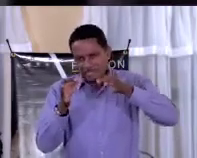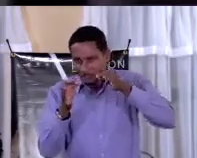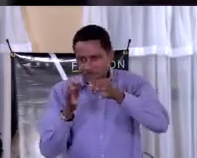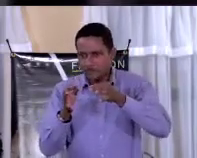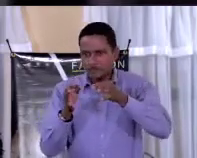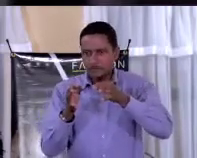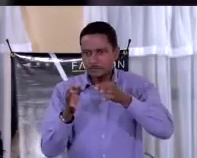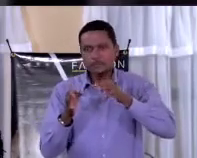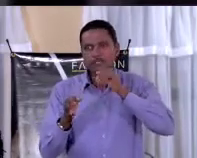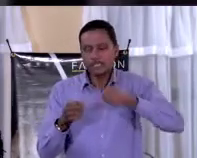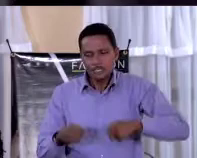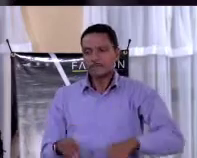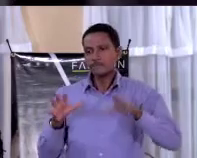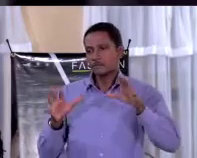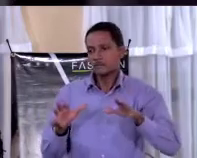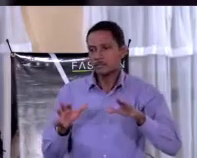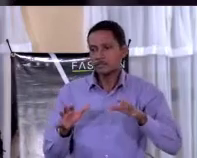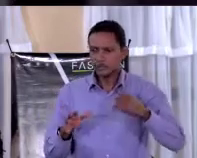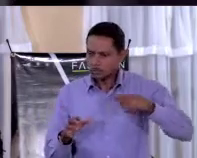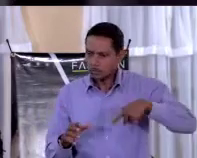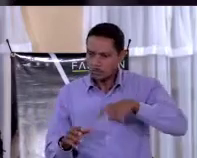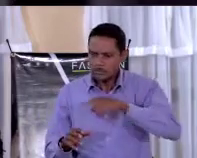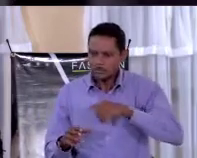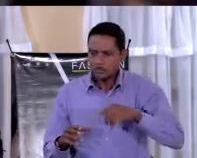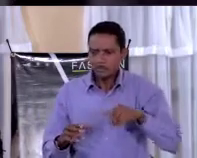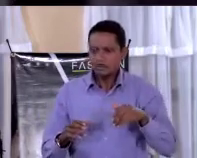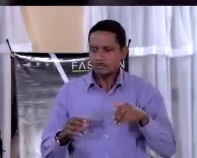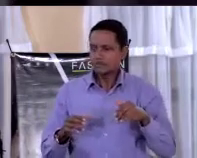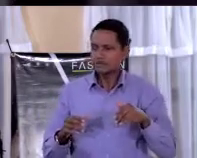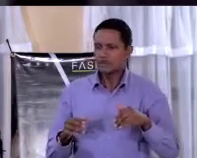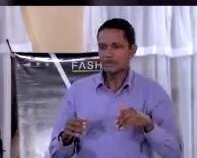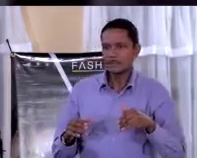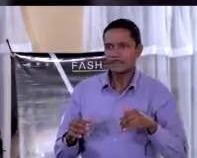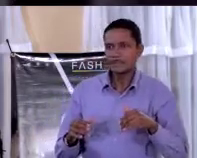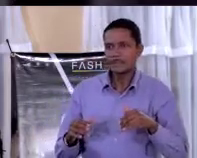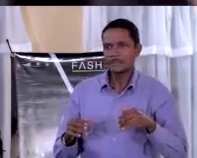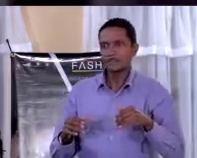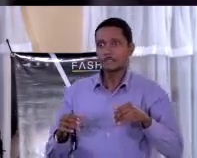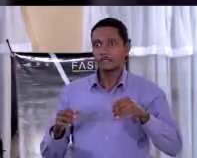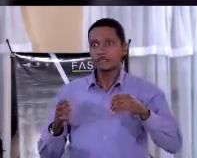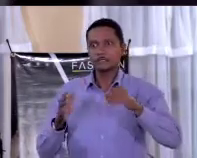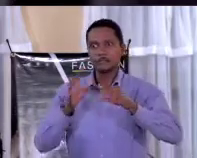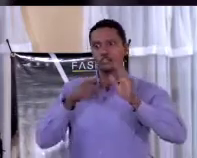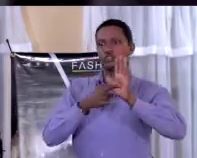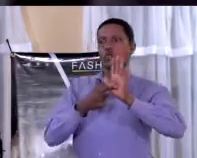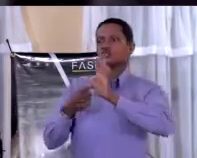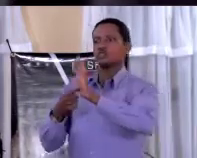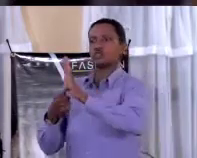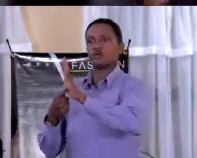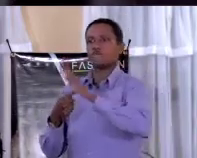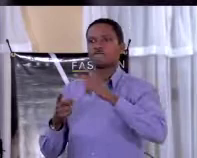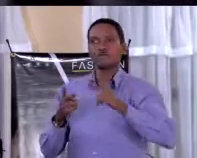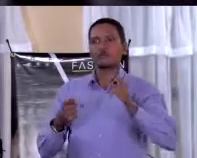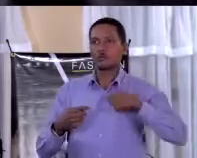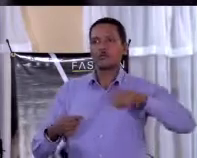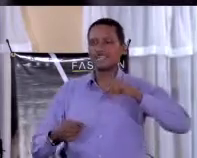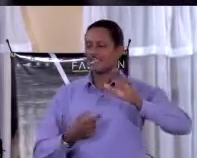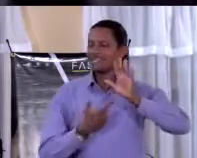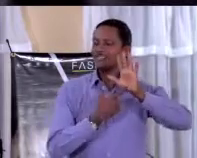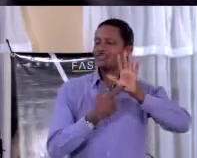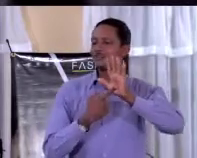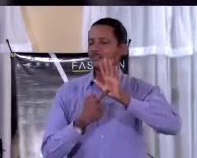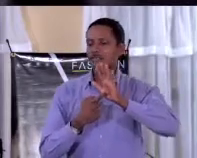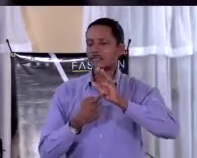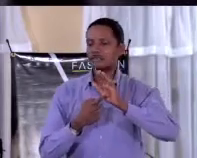part of the process. Because we just play ourselves. We are very exhibitionistic. Carnival is the expression that